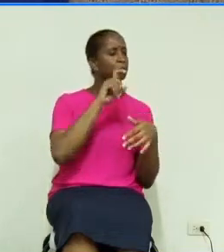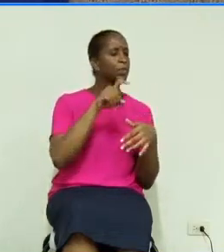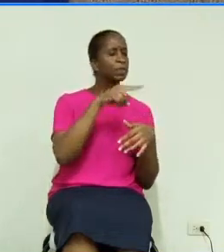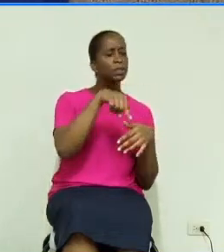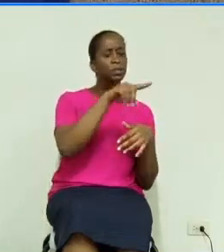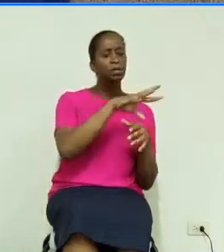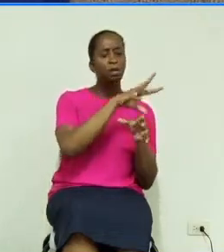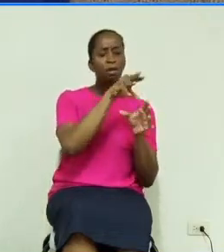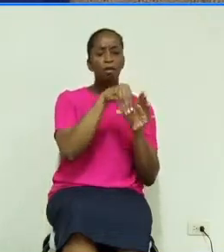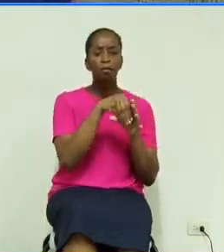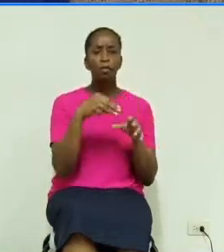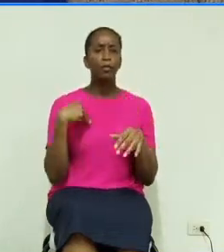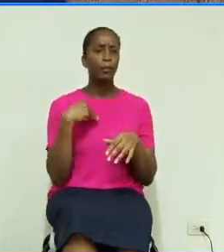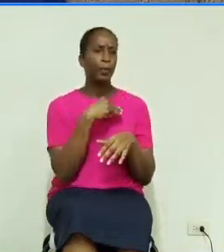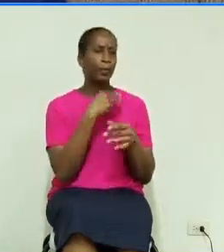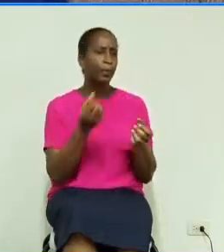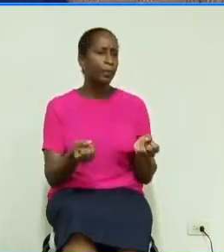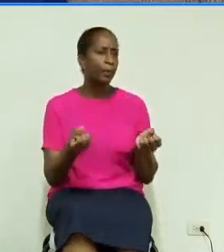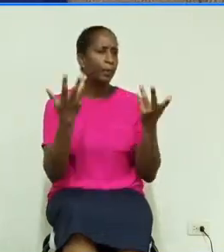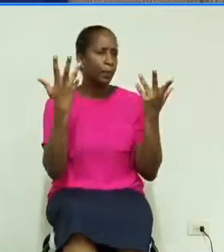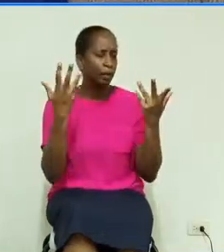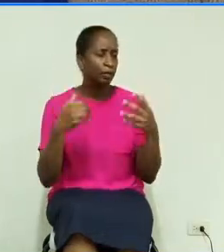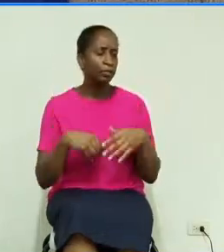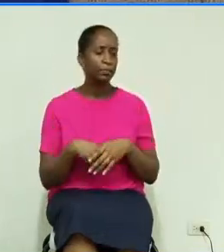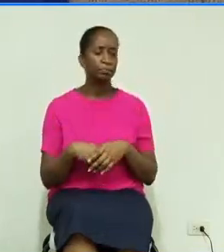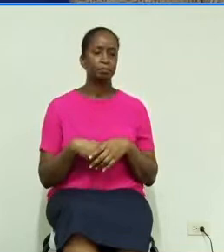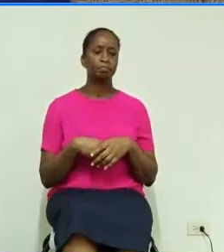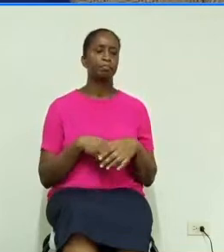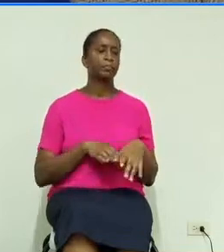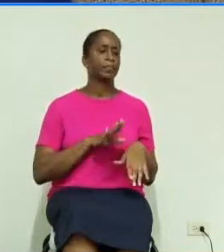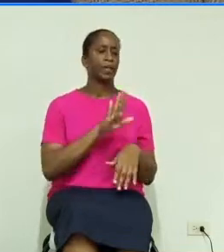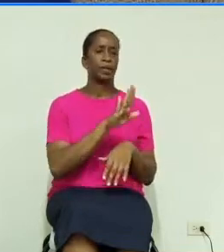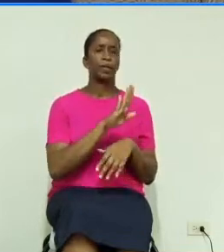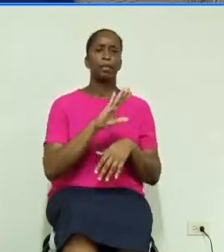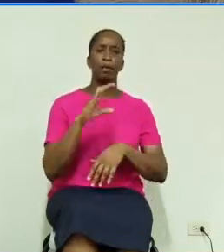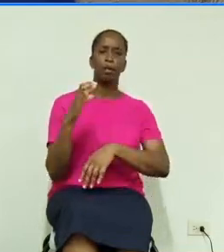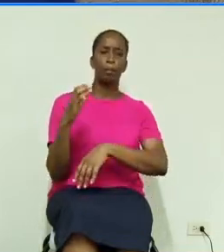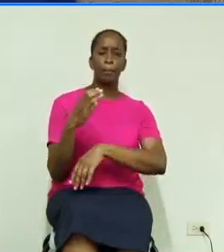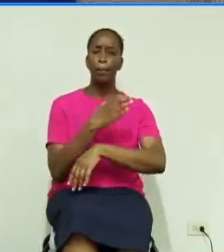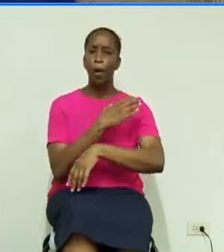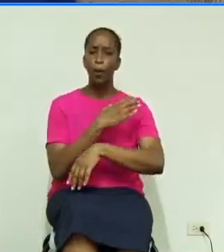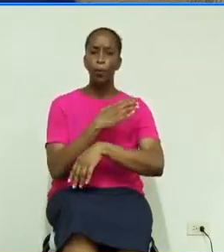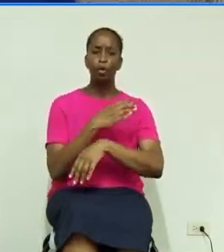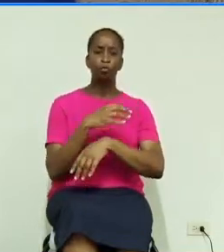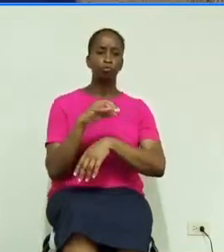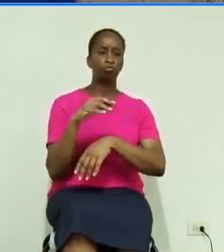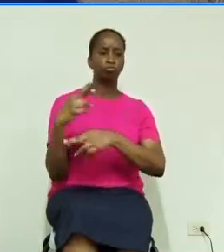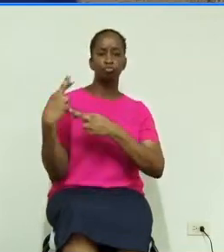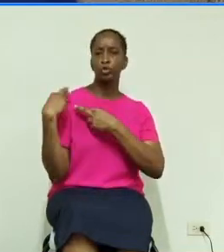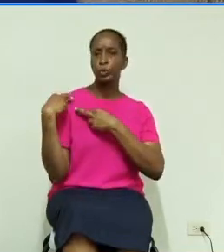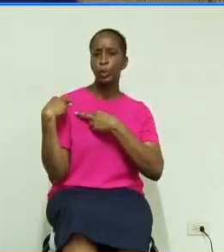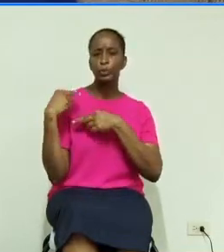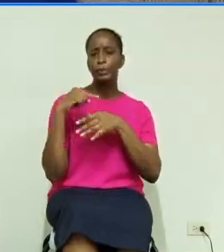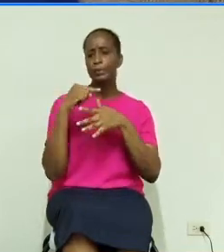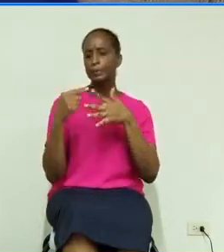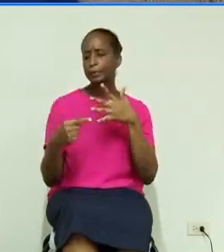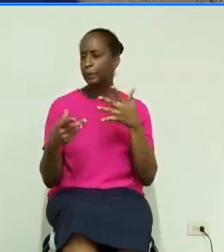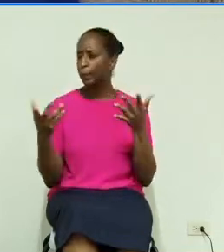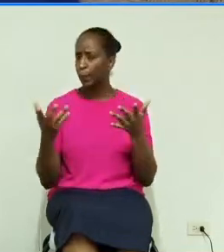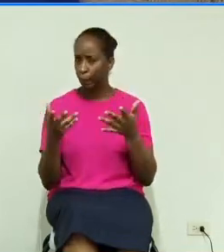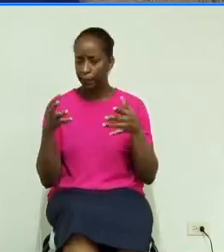So International IDEA have suggested that there are broadly 4